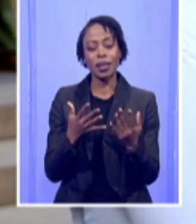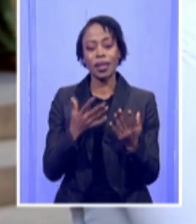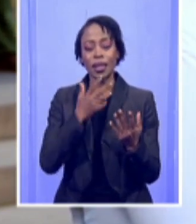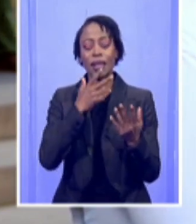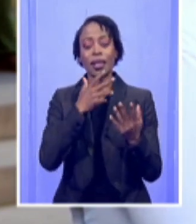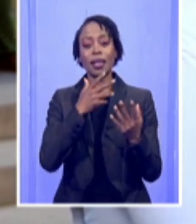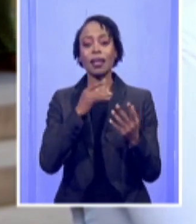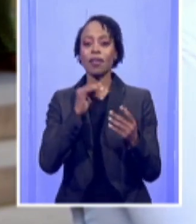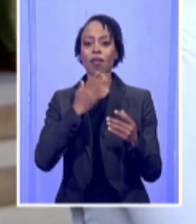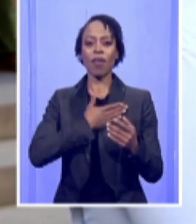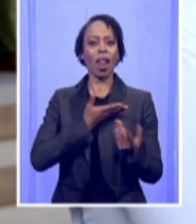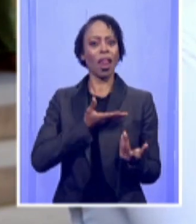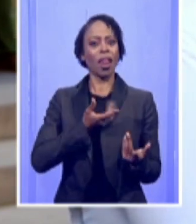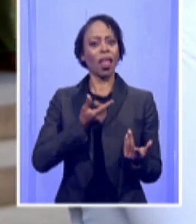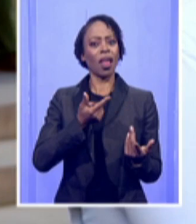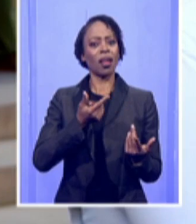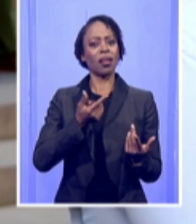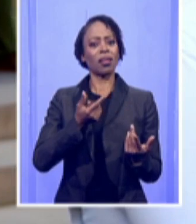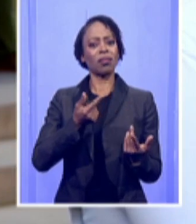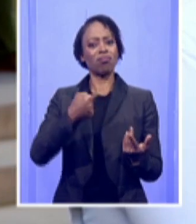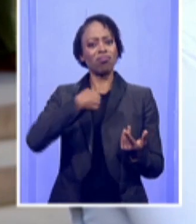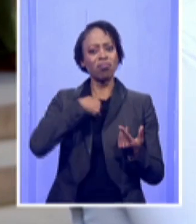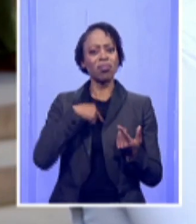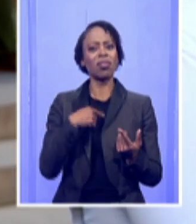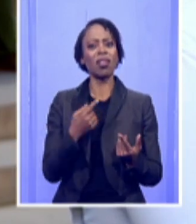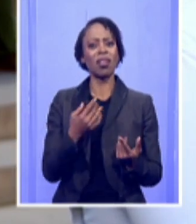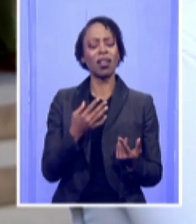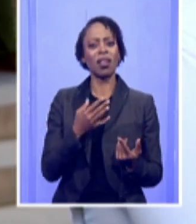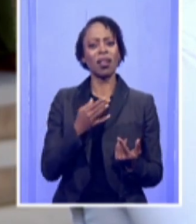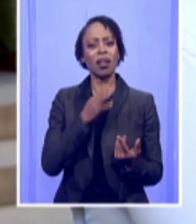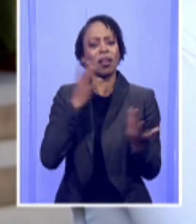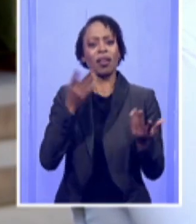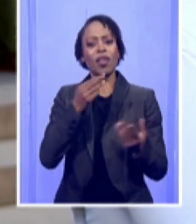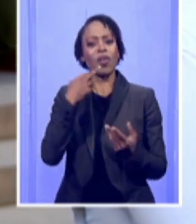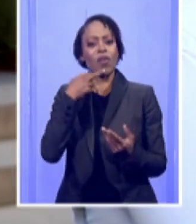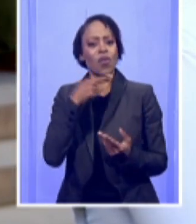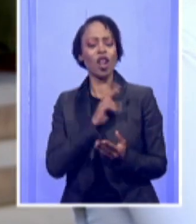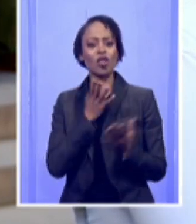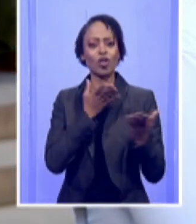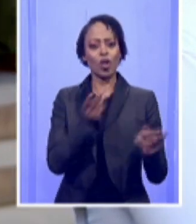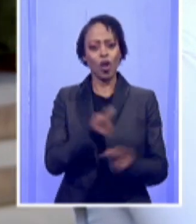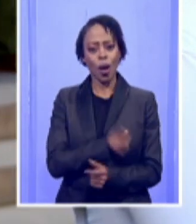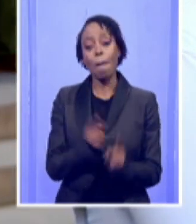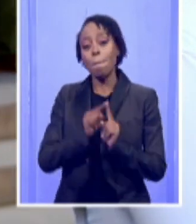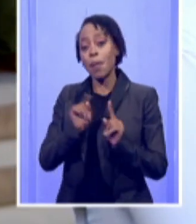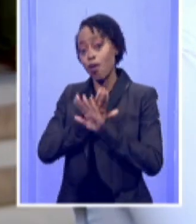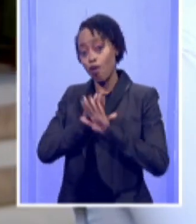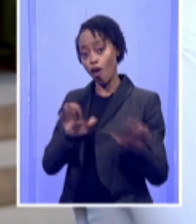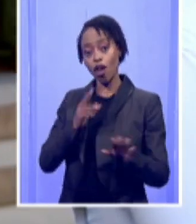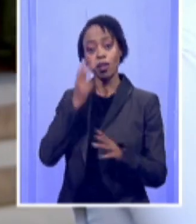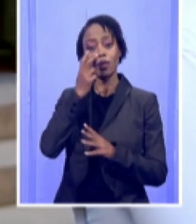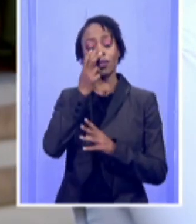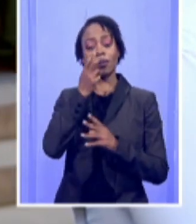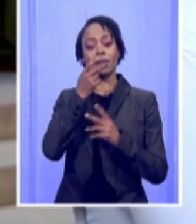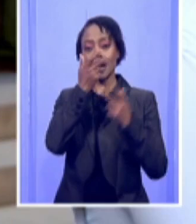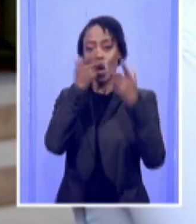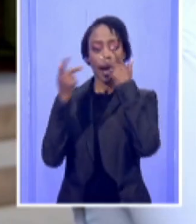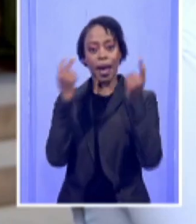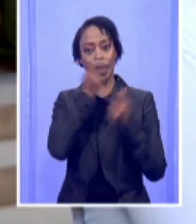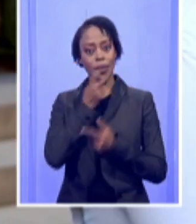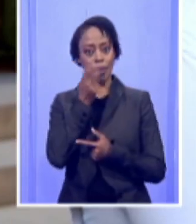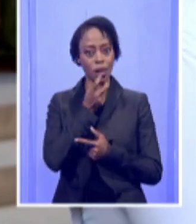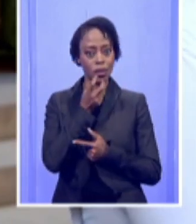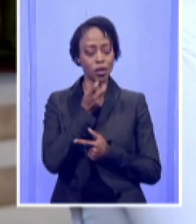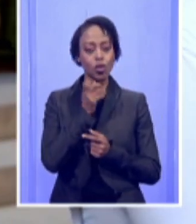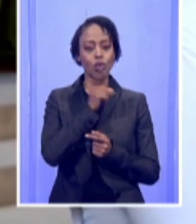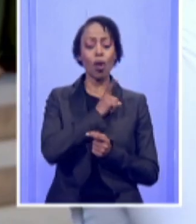speech. Offensive speech is a reality, it's unfortunate, but it's part of democracy, and in a free system people